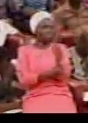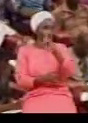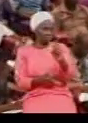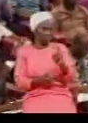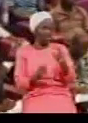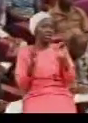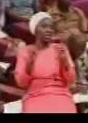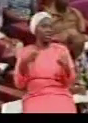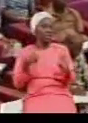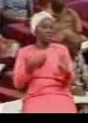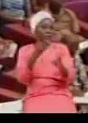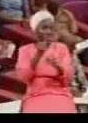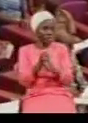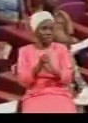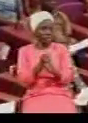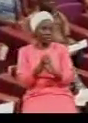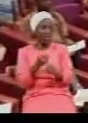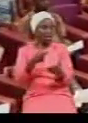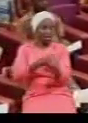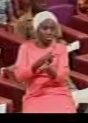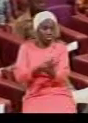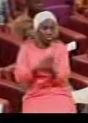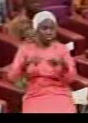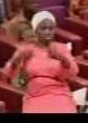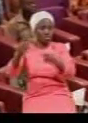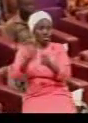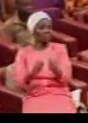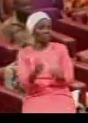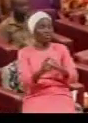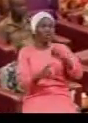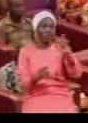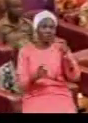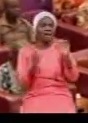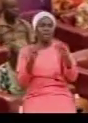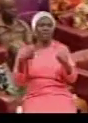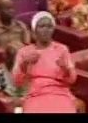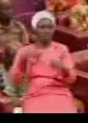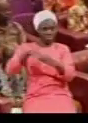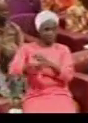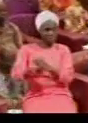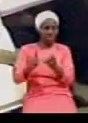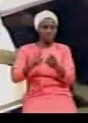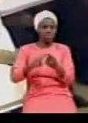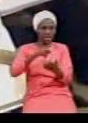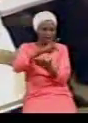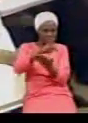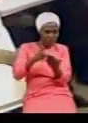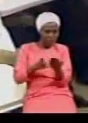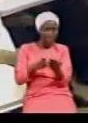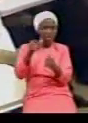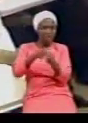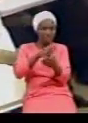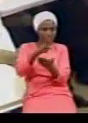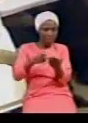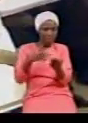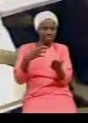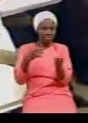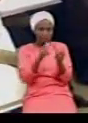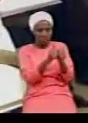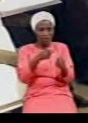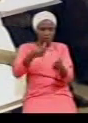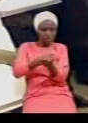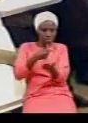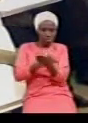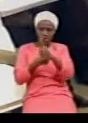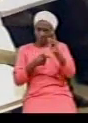the gospel everywhere? Can we penetrate every part of the gospel? Can we all